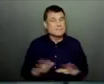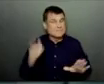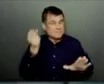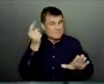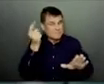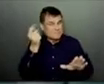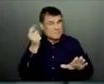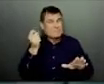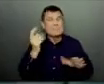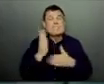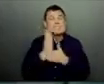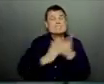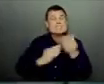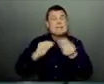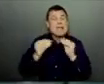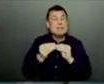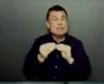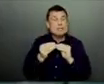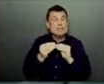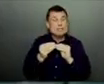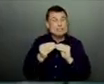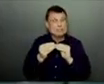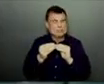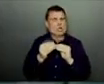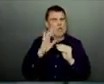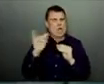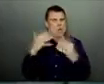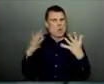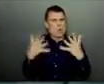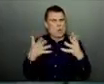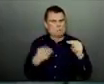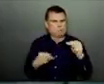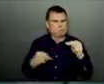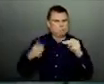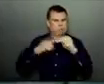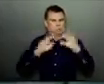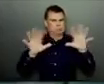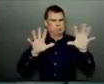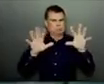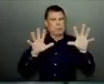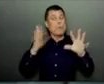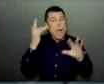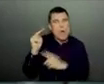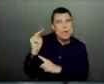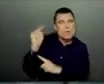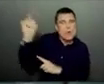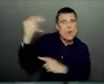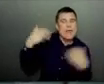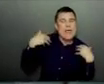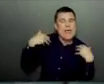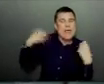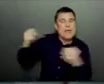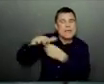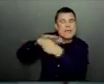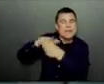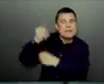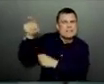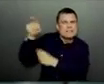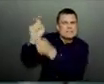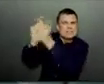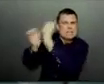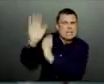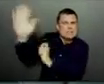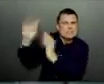due to a data system change from Northern Health, and those numbers will be reconciled over the next few days